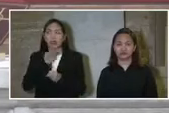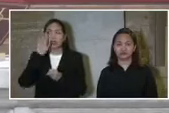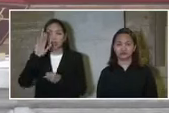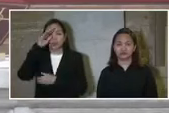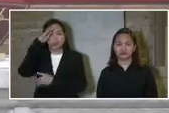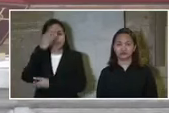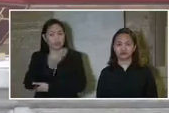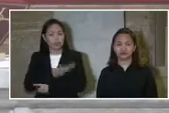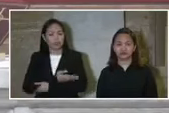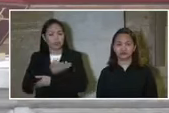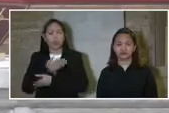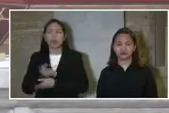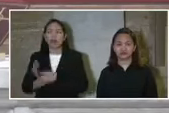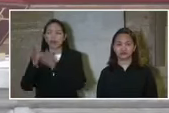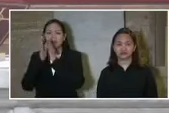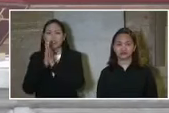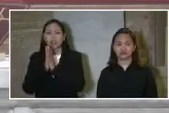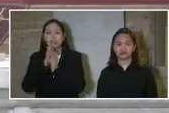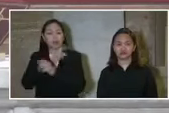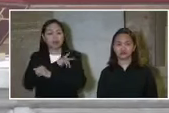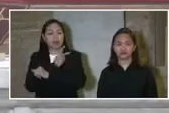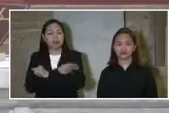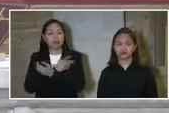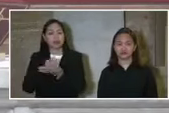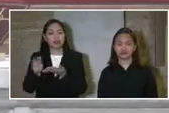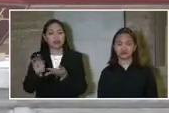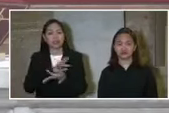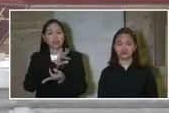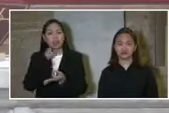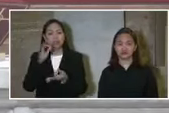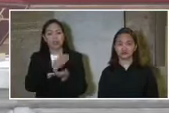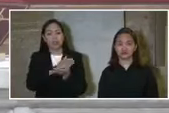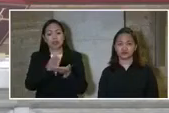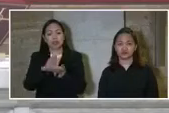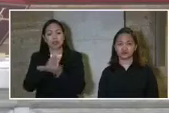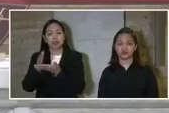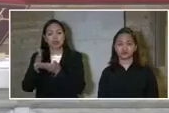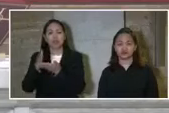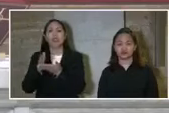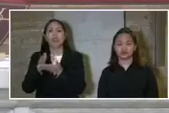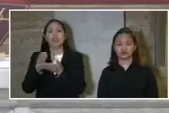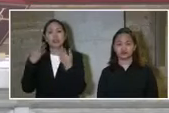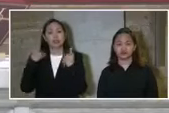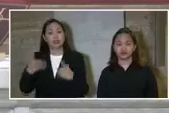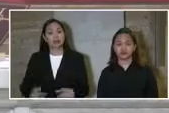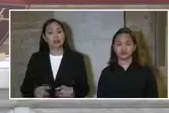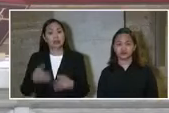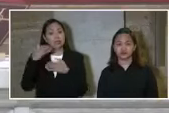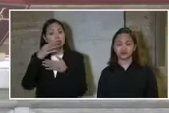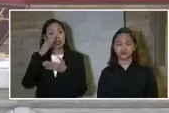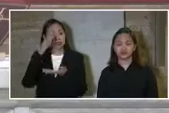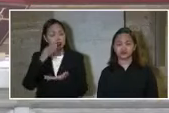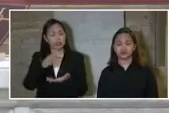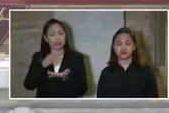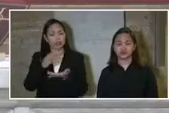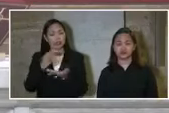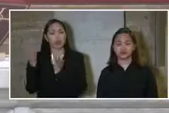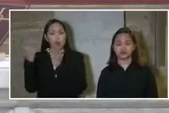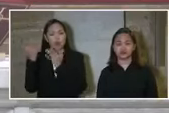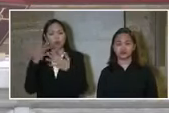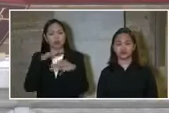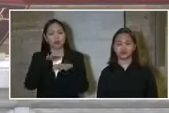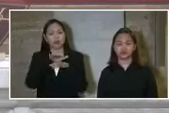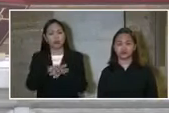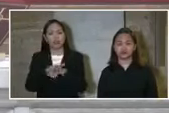that by the power of the Holy Spirit, as they partake of this one bread and one chalice, they may be gathered into one body